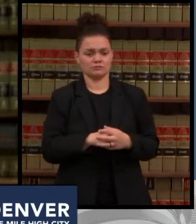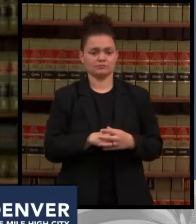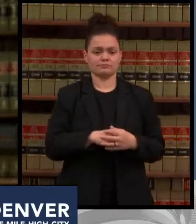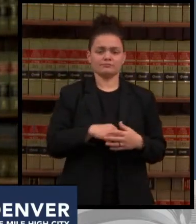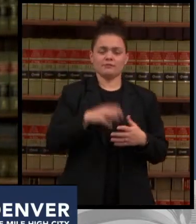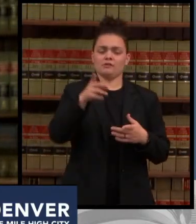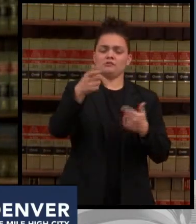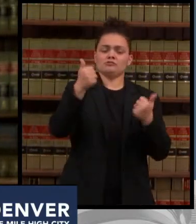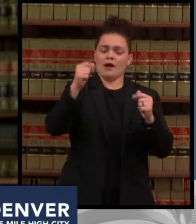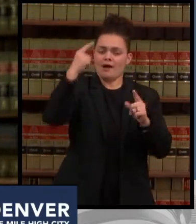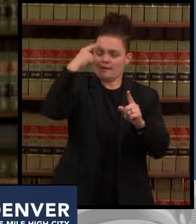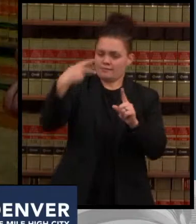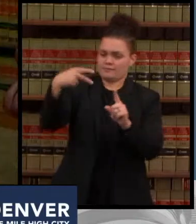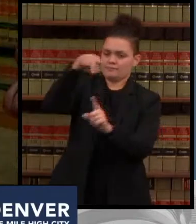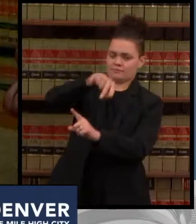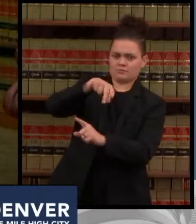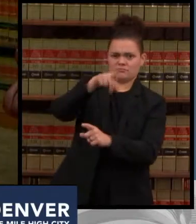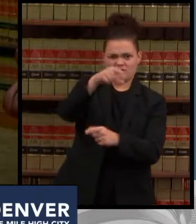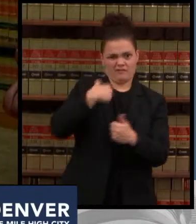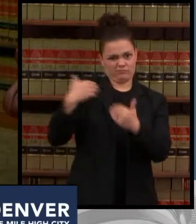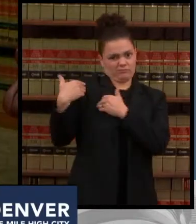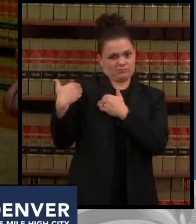other hospitals in the area.